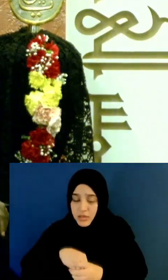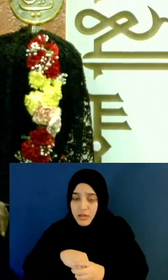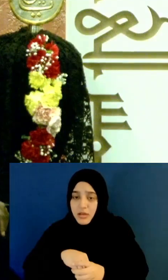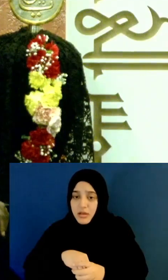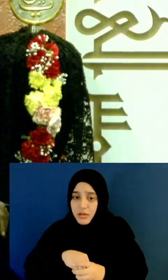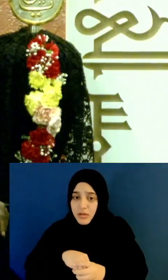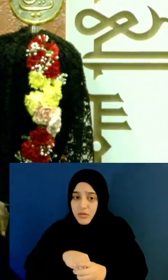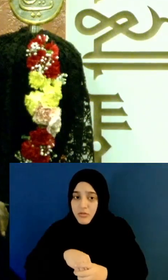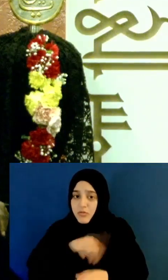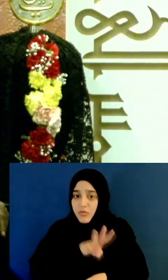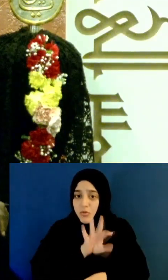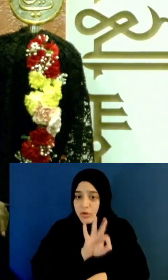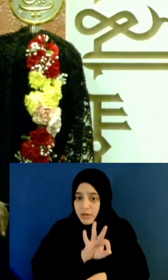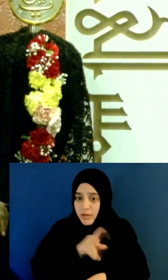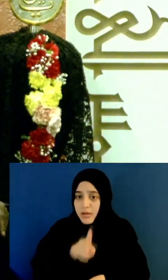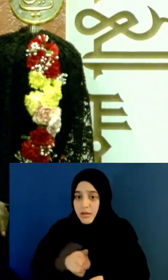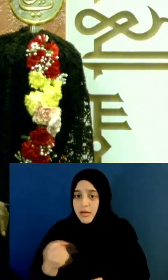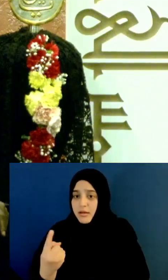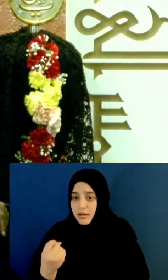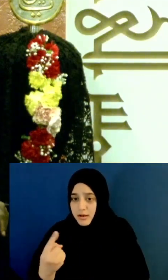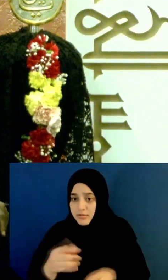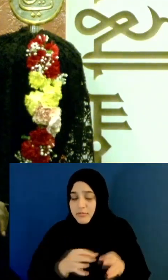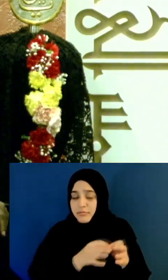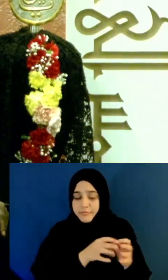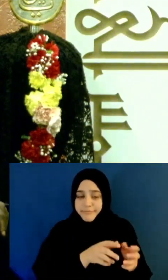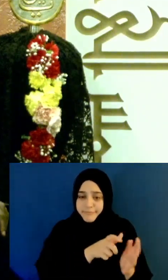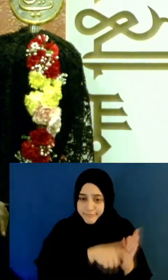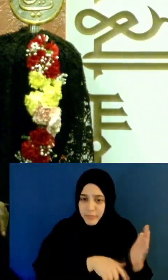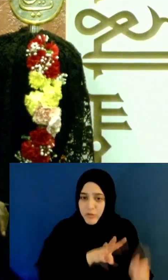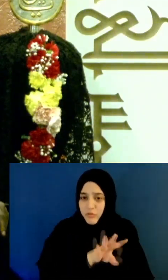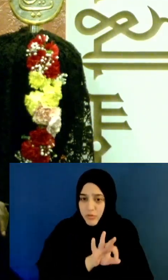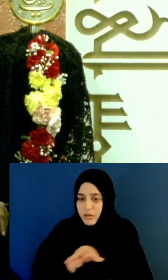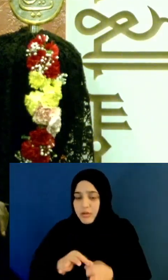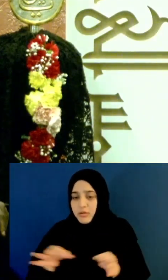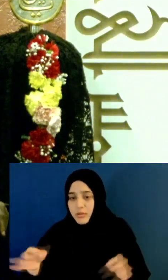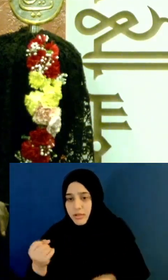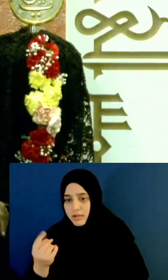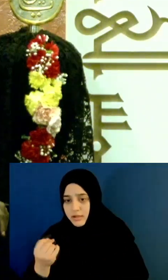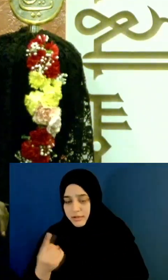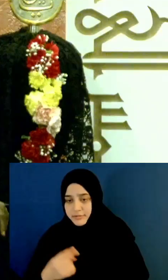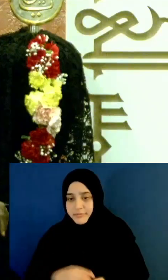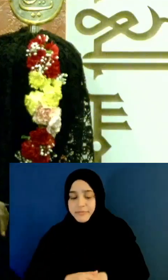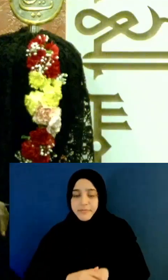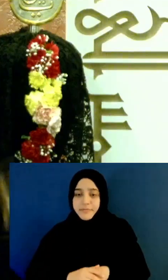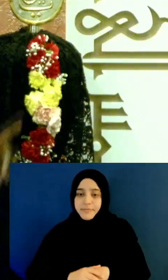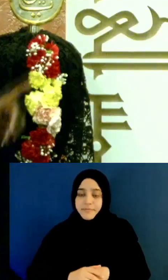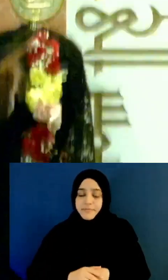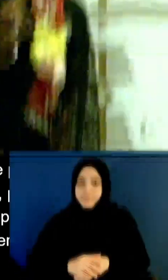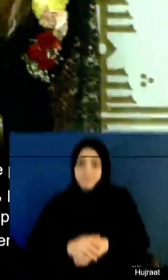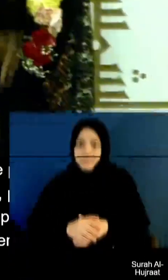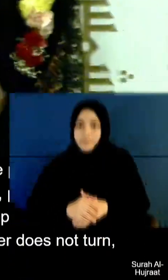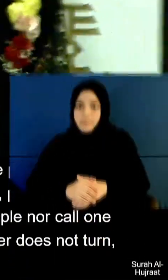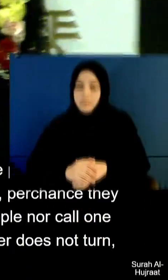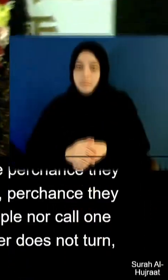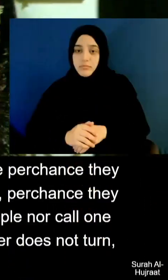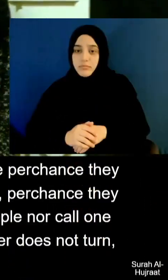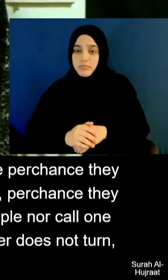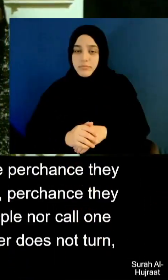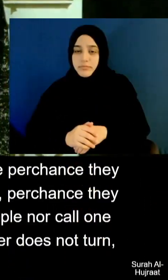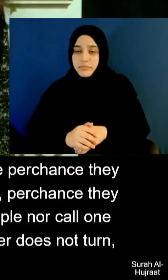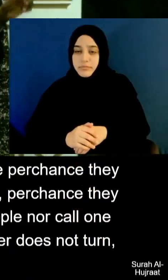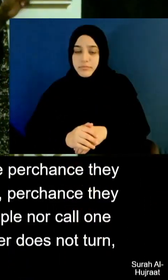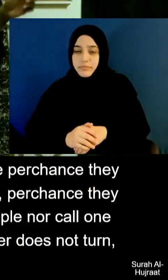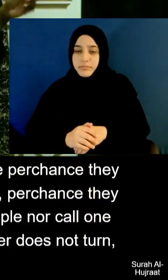an yakunu khayran minhum. Wala nisa'un min nisa'in. Asa an yakunna khayran minhum. Wala talmizu anfusakum.